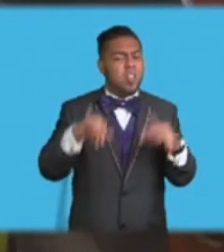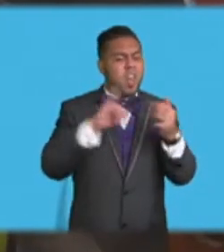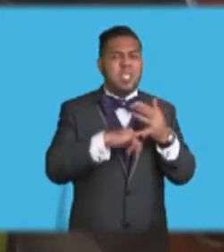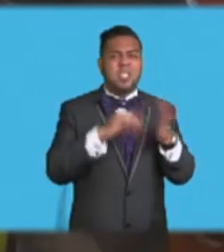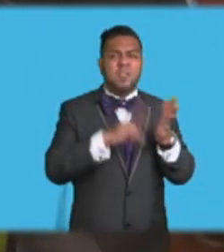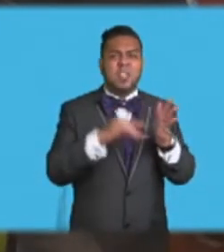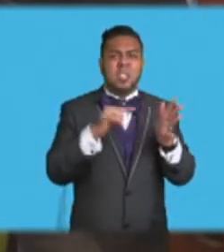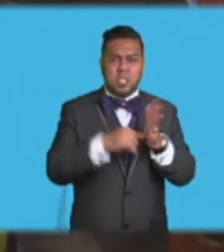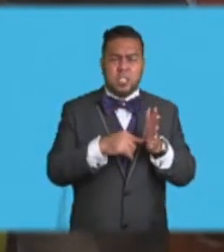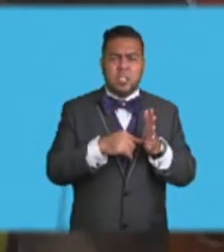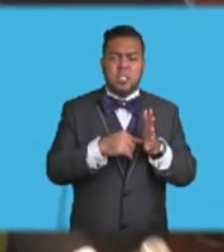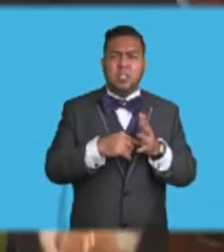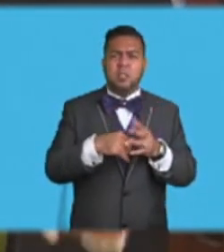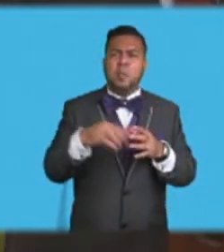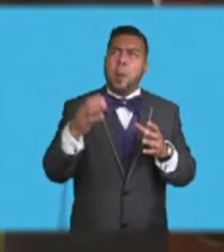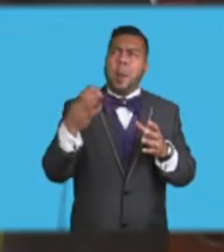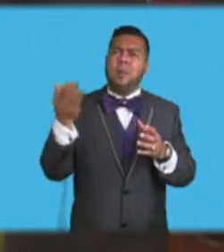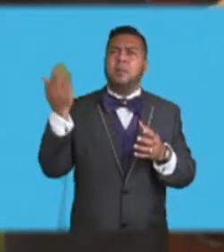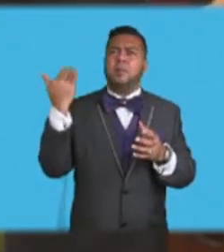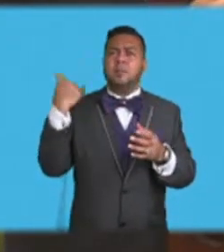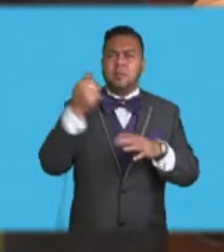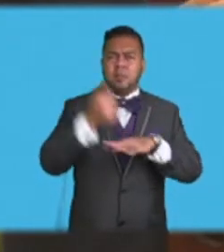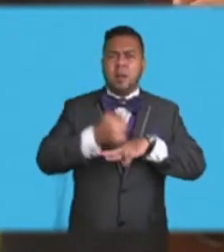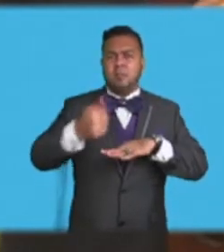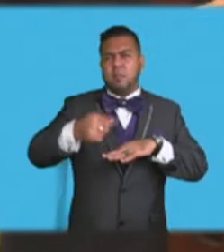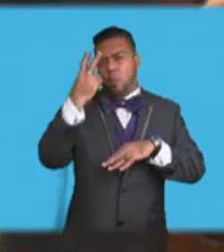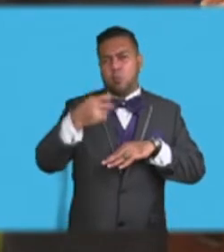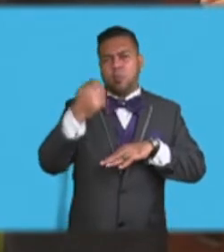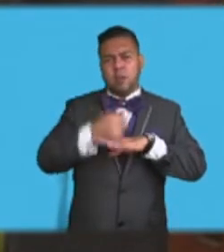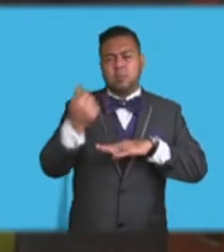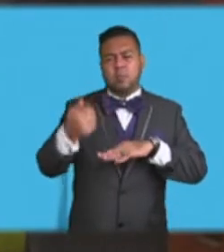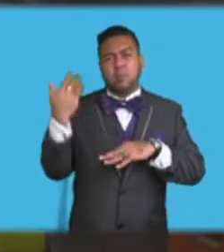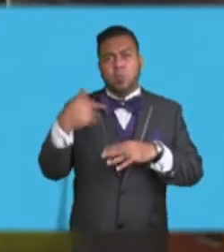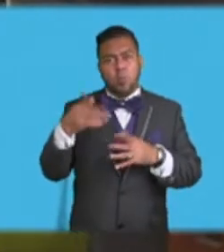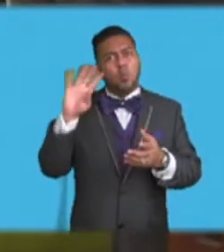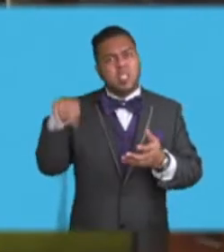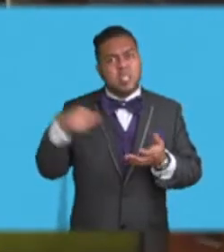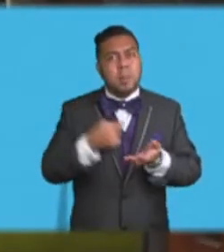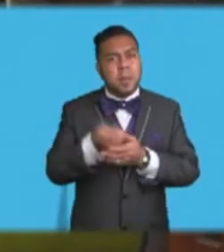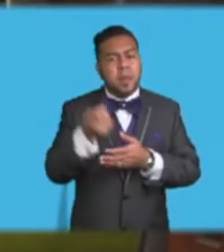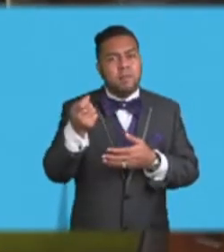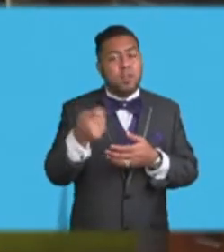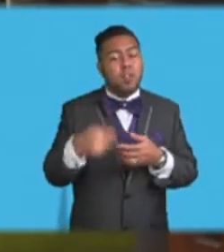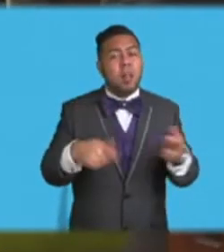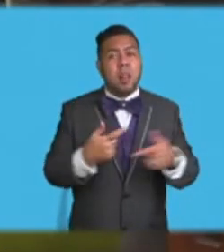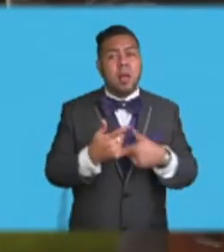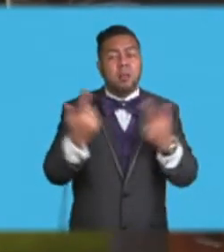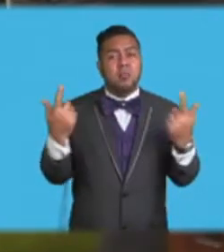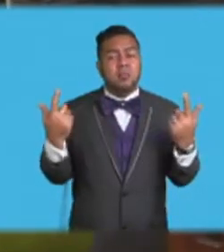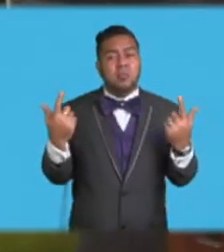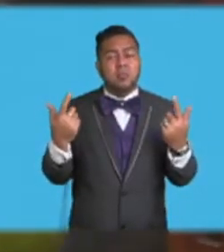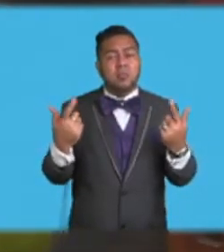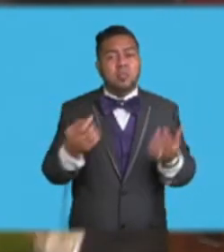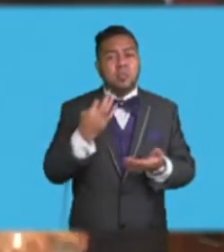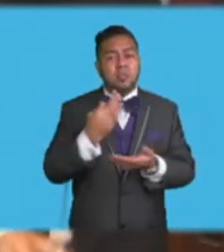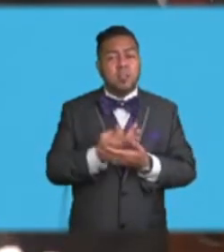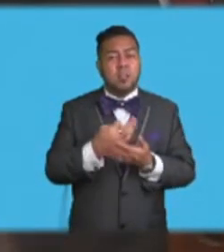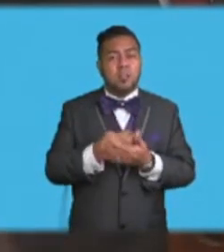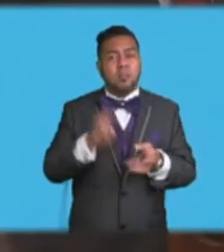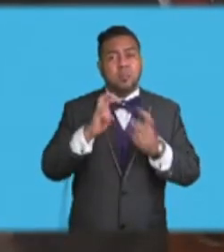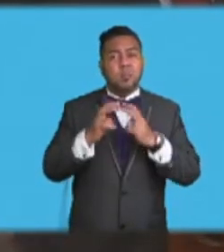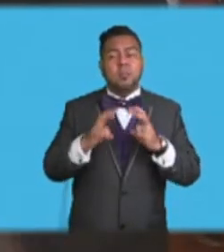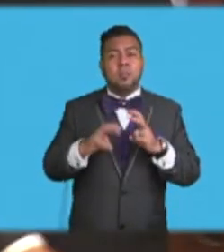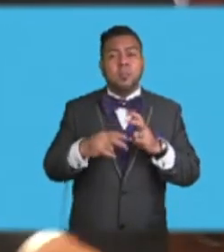is still reeling from, Madam Speaker. We're still paying for the largest financial scandal in Fiji's history. The